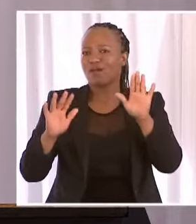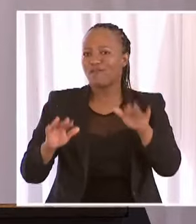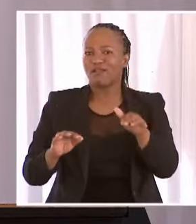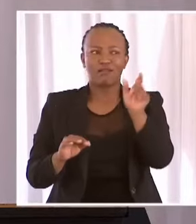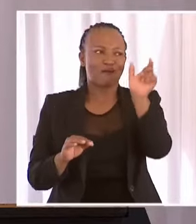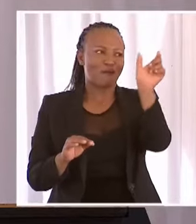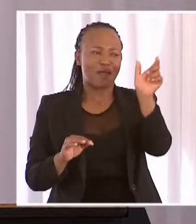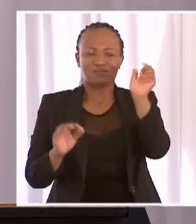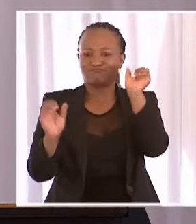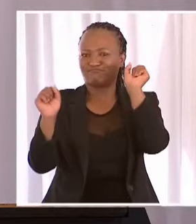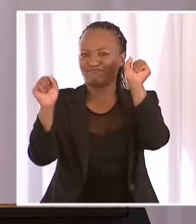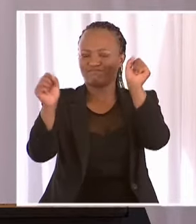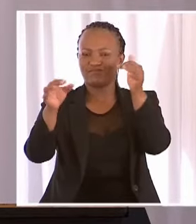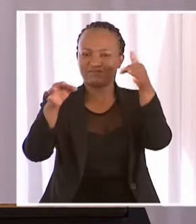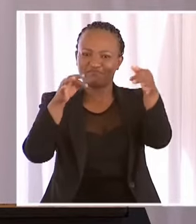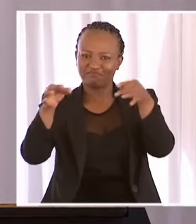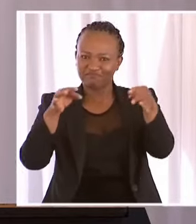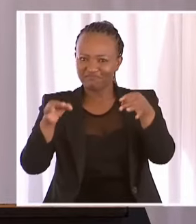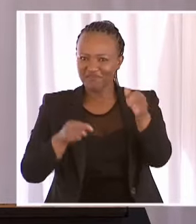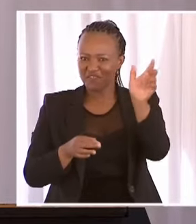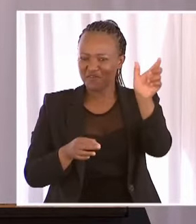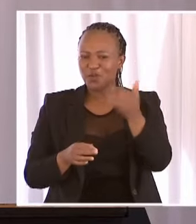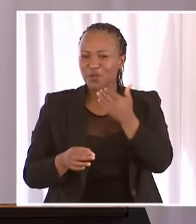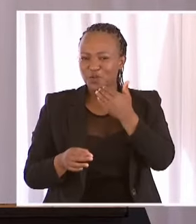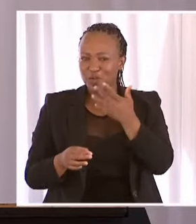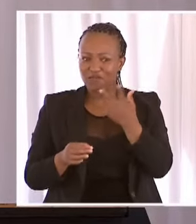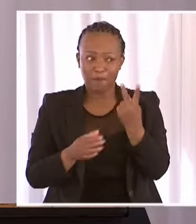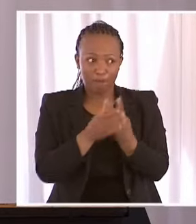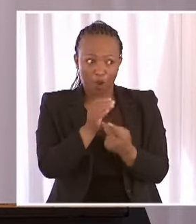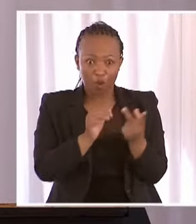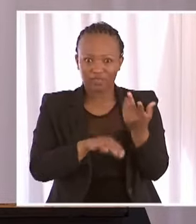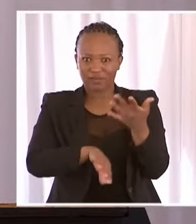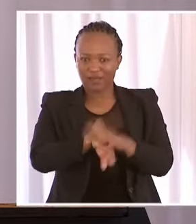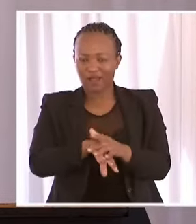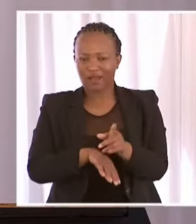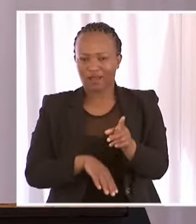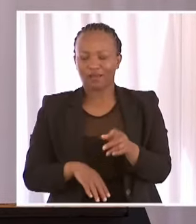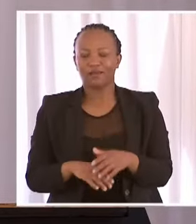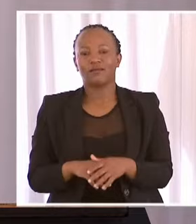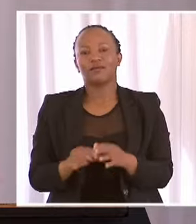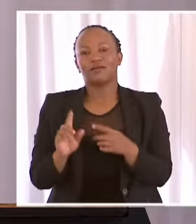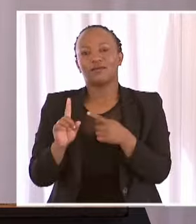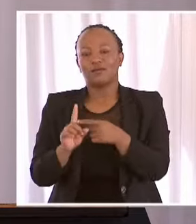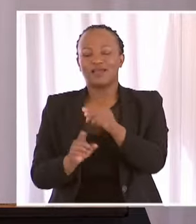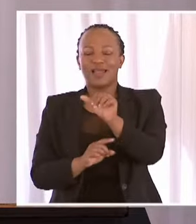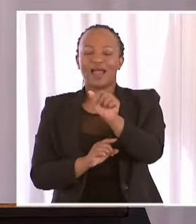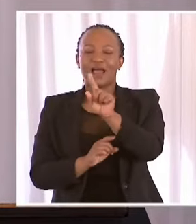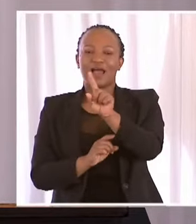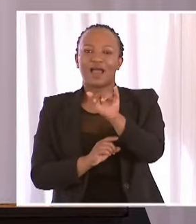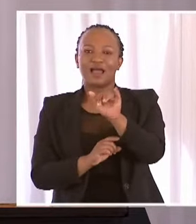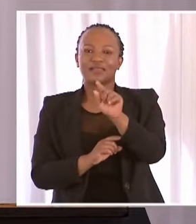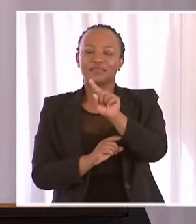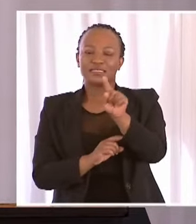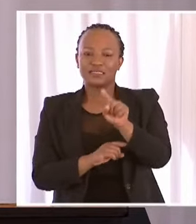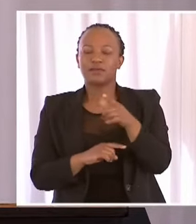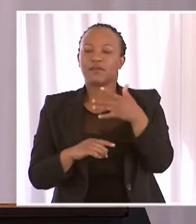words of Brecht's on our parting?" So Aziz, I've kept my pact with